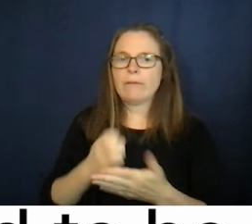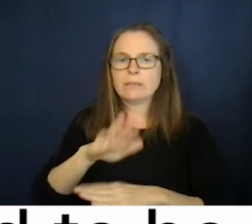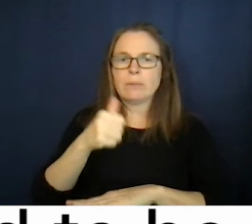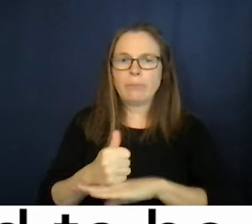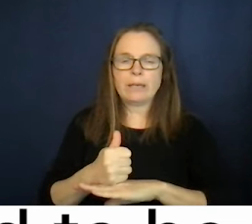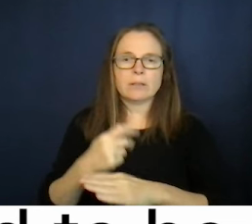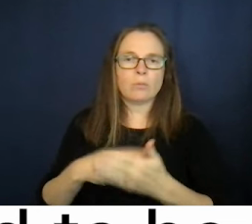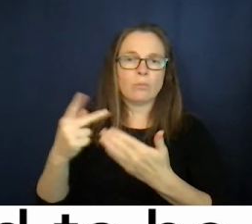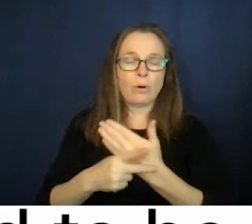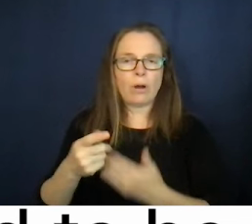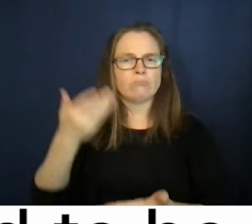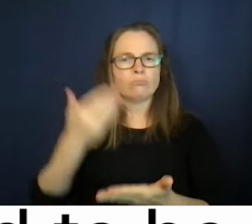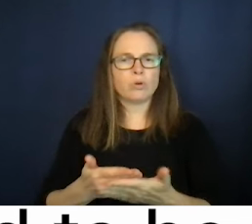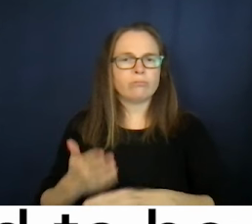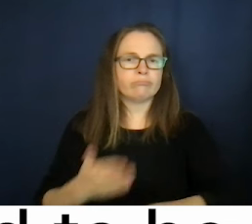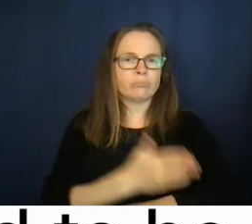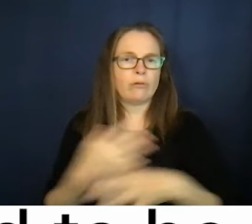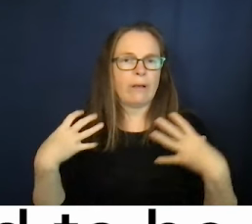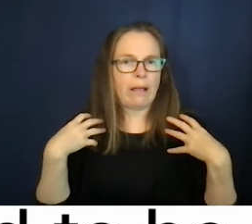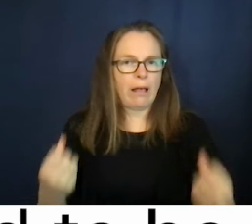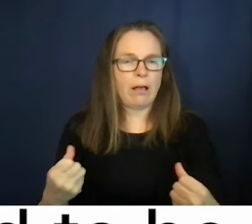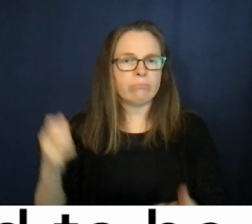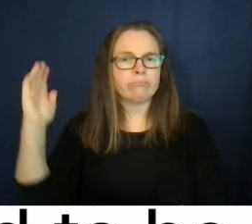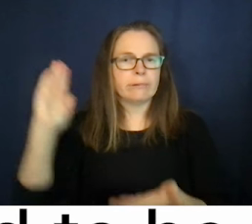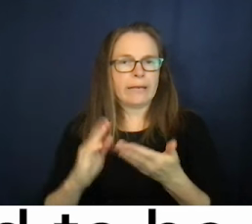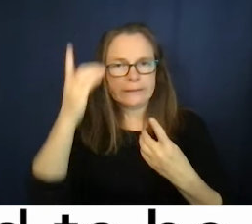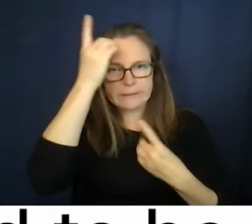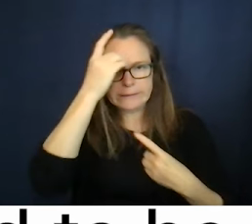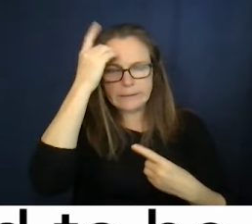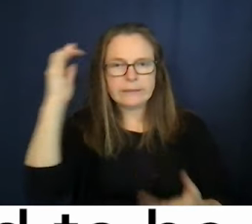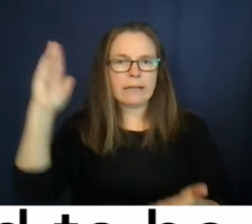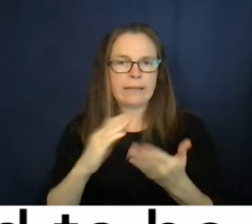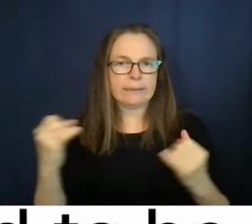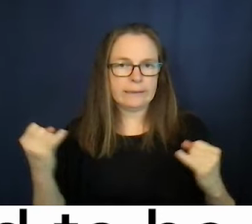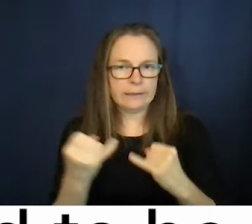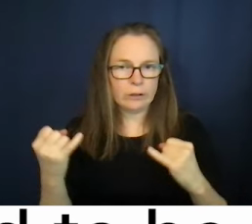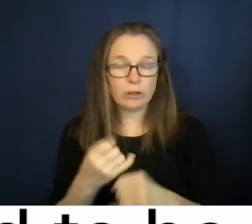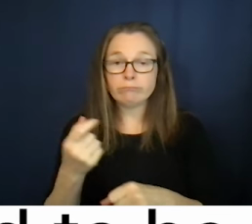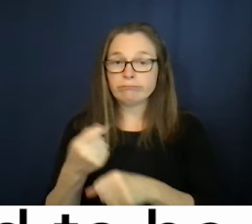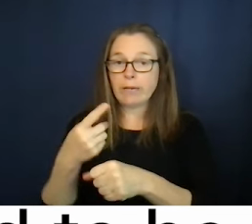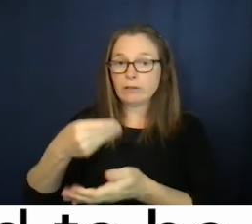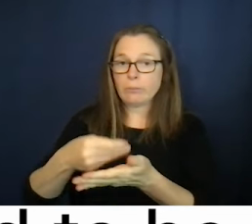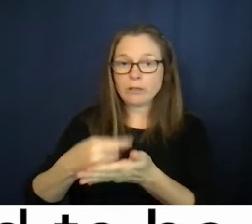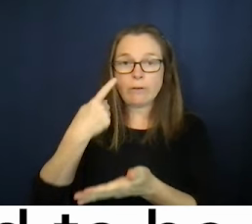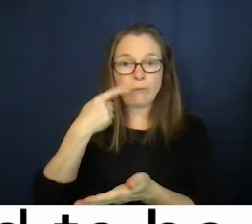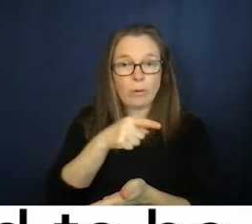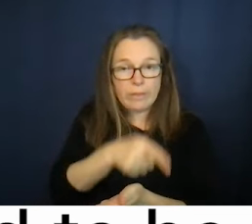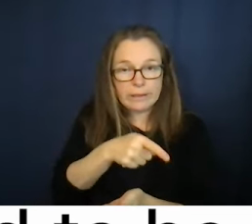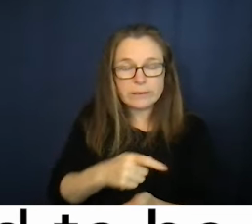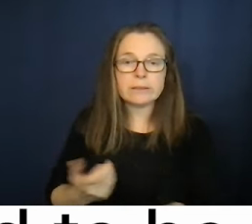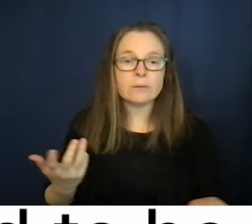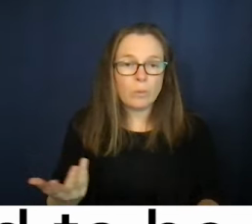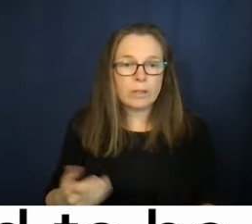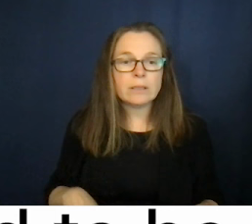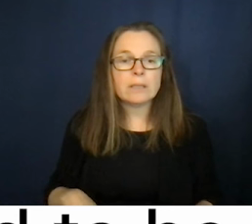improve health and well-being and reduce disease and injury. The annual budget for evidence-based health promotion